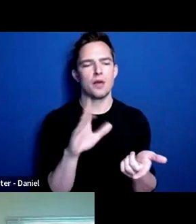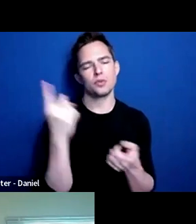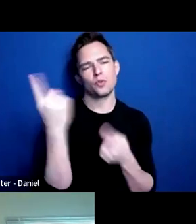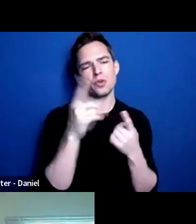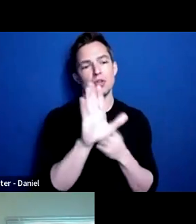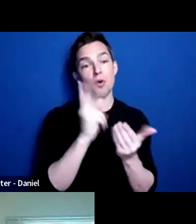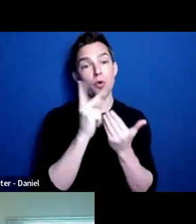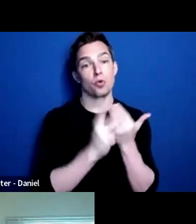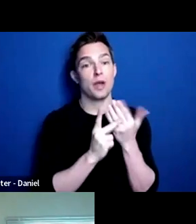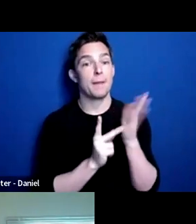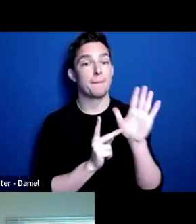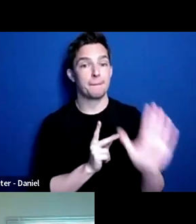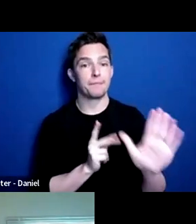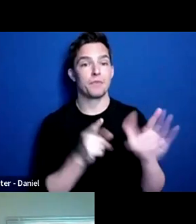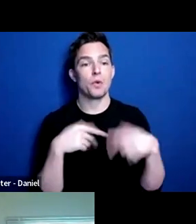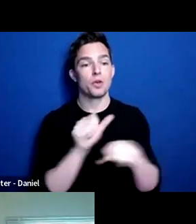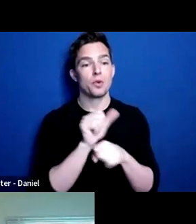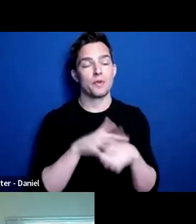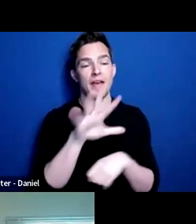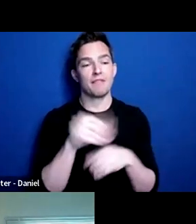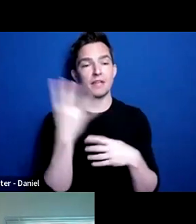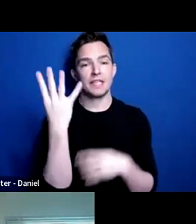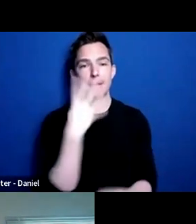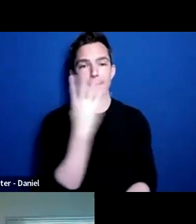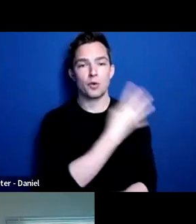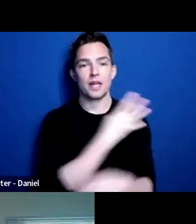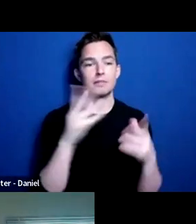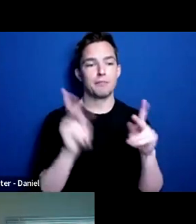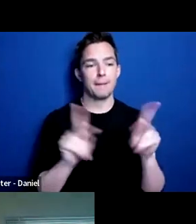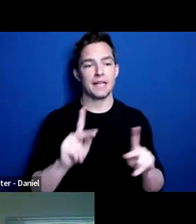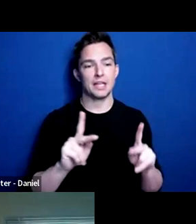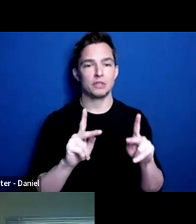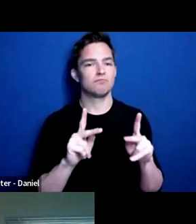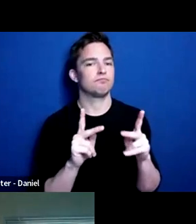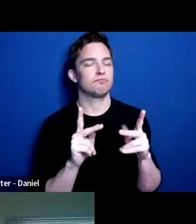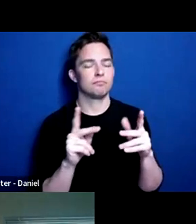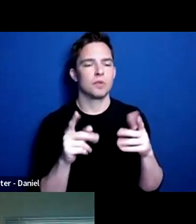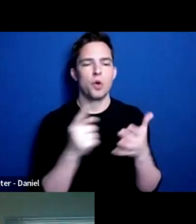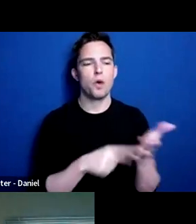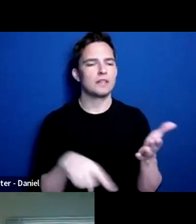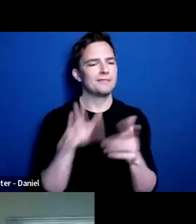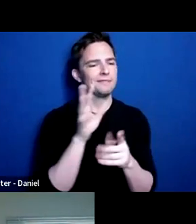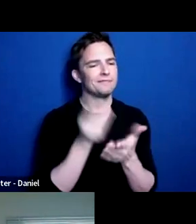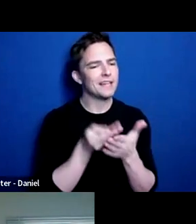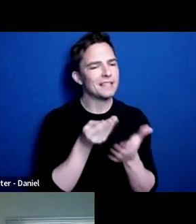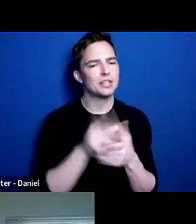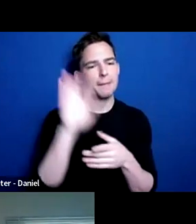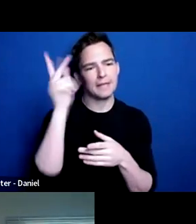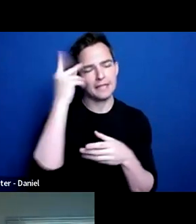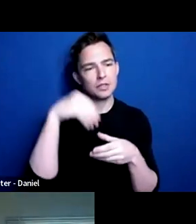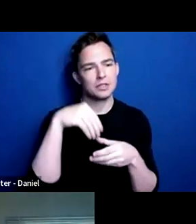program, as you work with the African immigrant population, what financial, political,